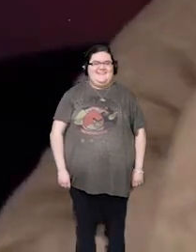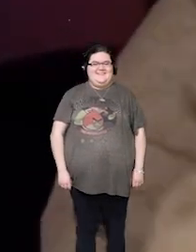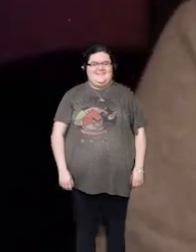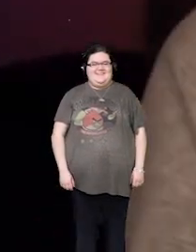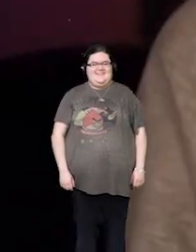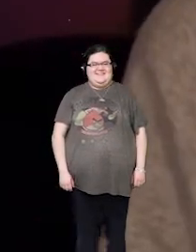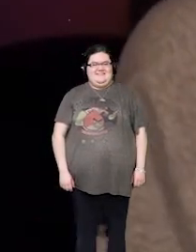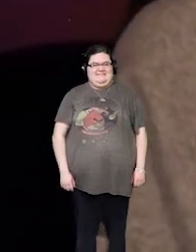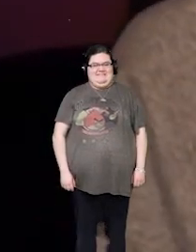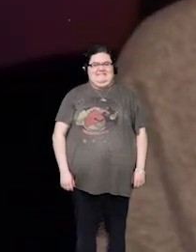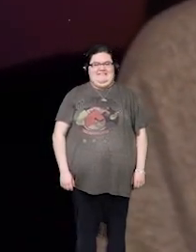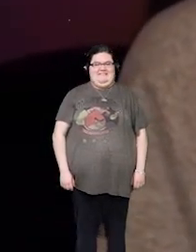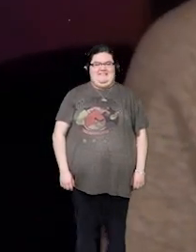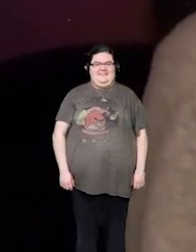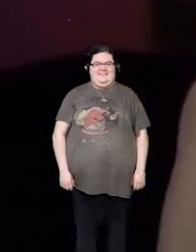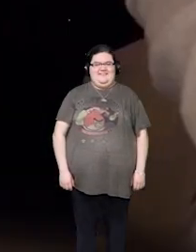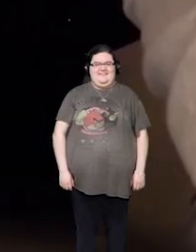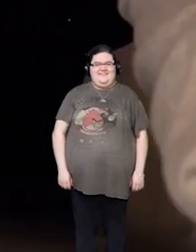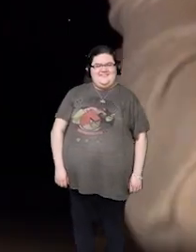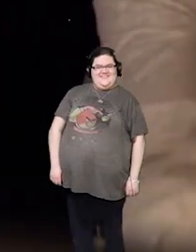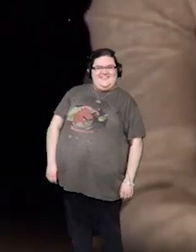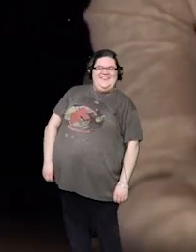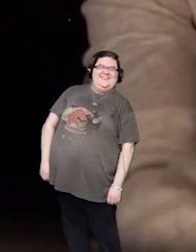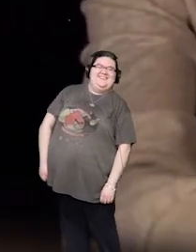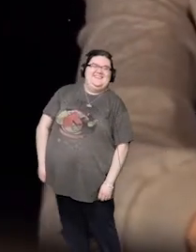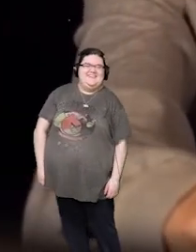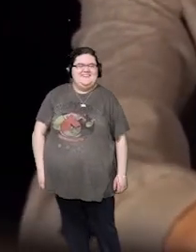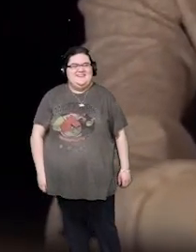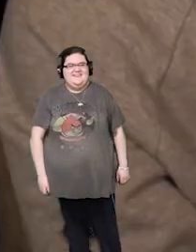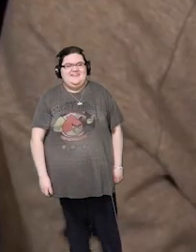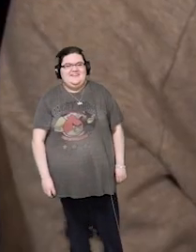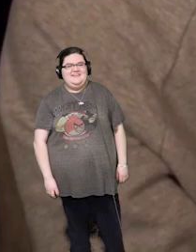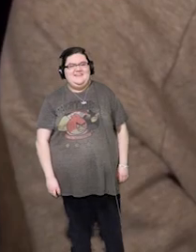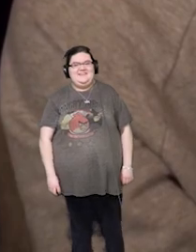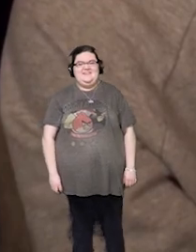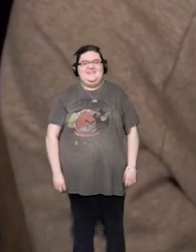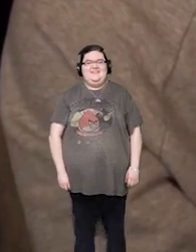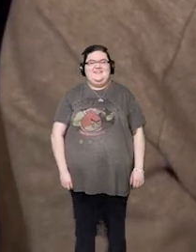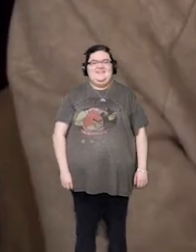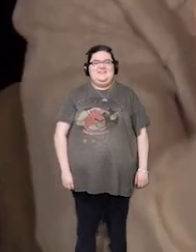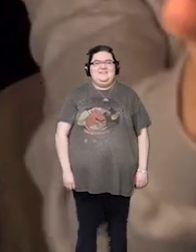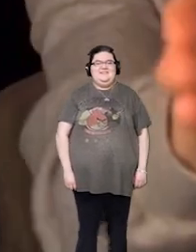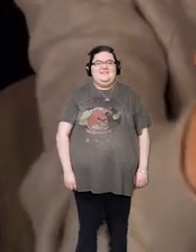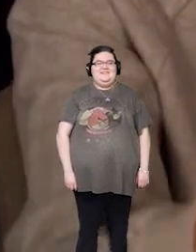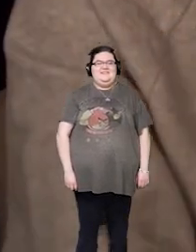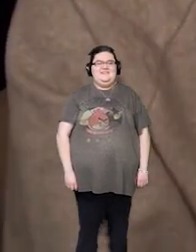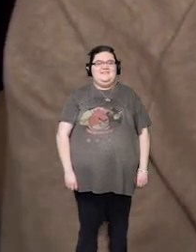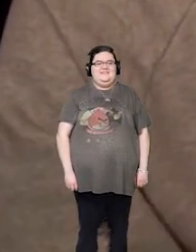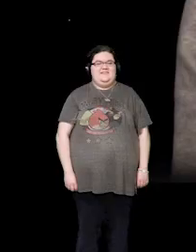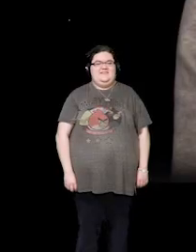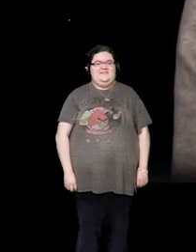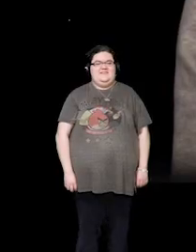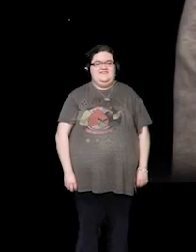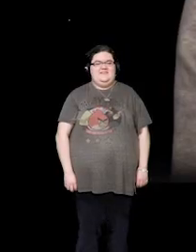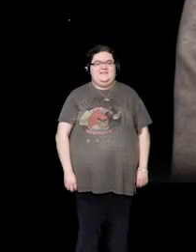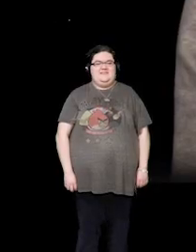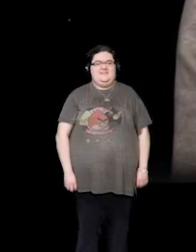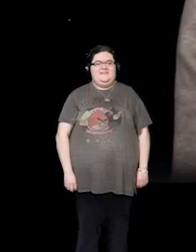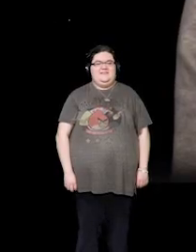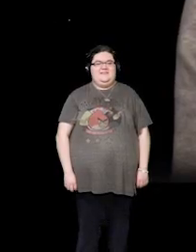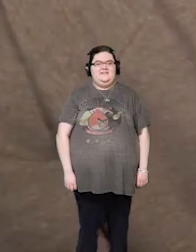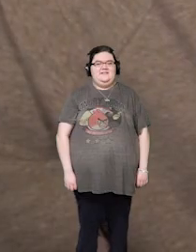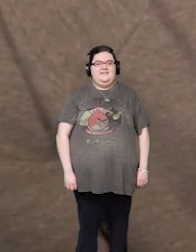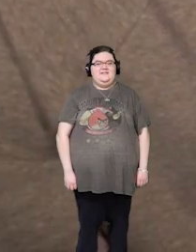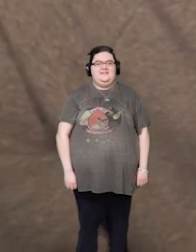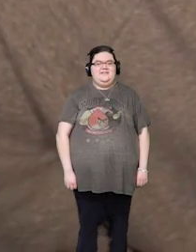the smell went there and they went... If you smelt something that bad, what's your first thought? Go in there. Do you know what the worst thing I've ever